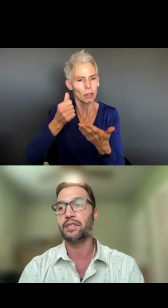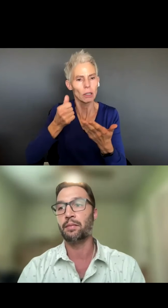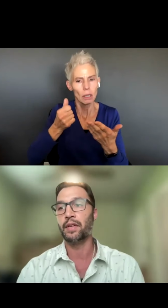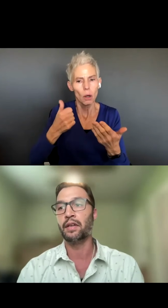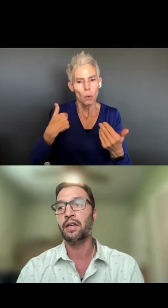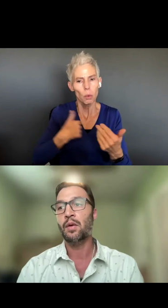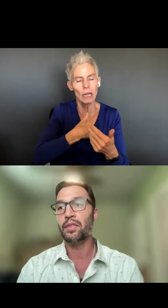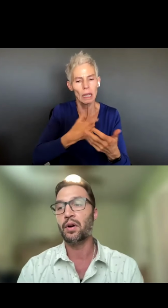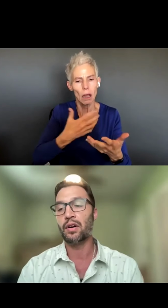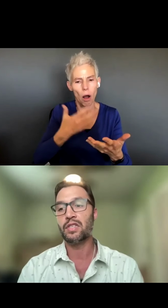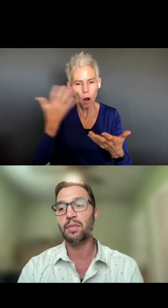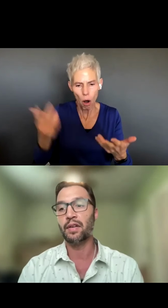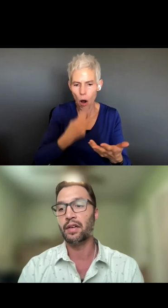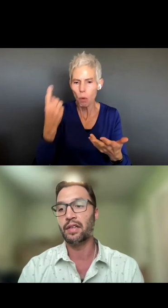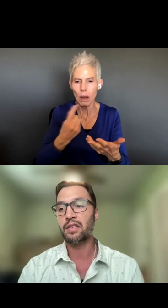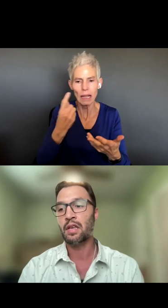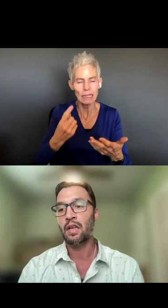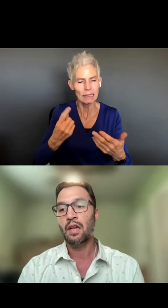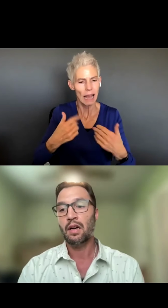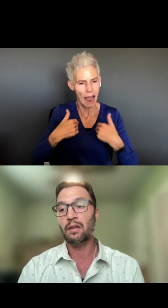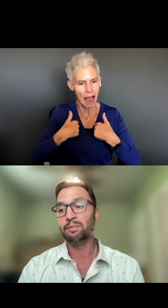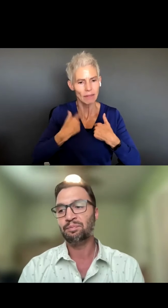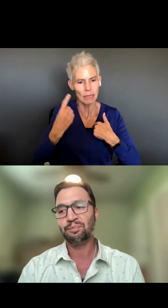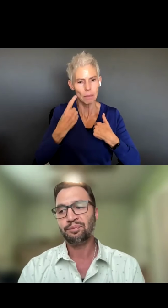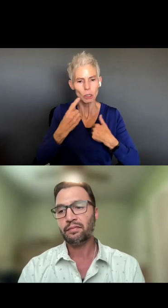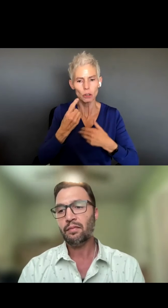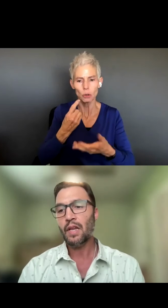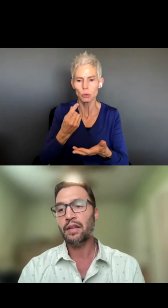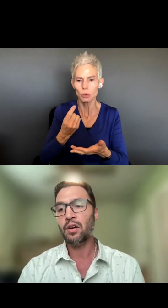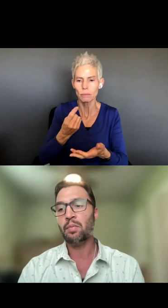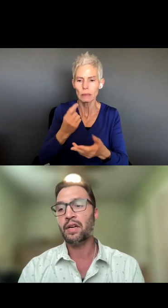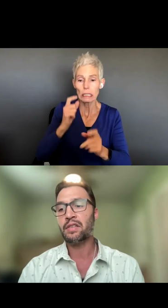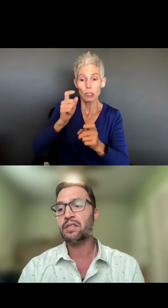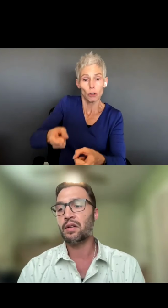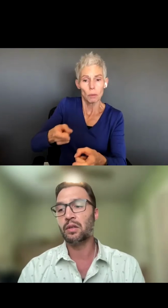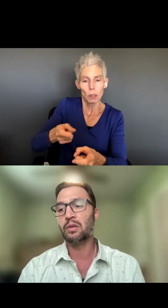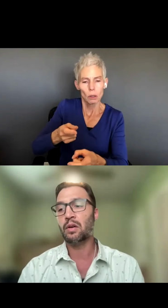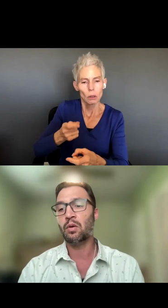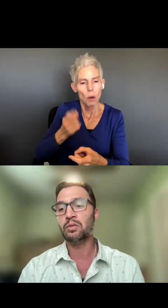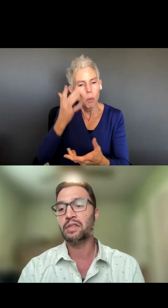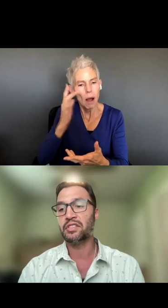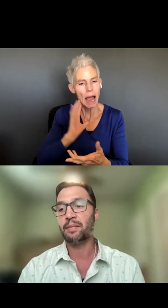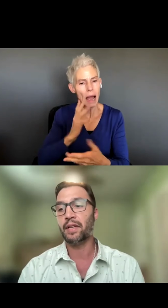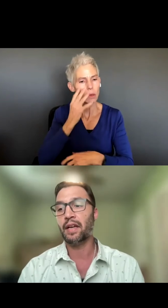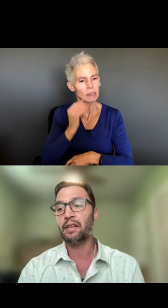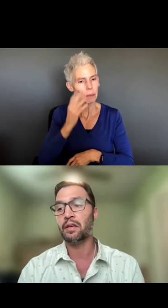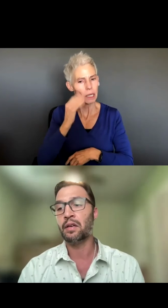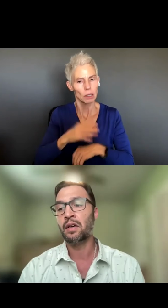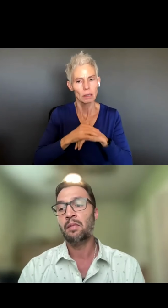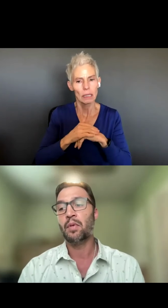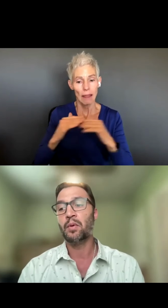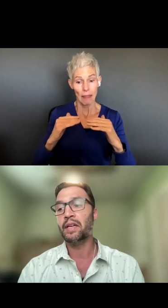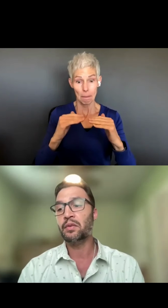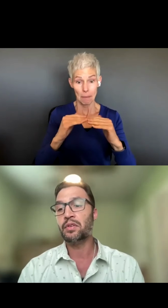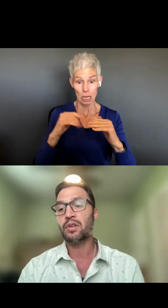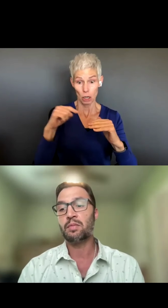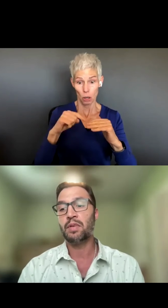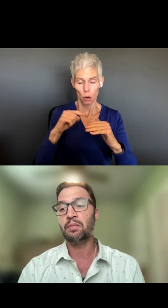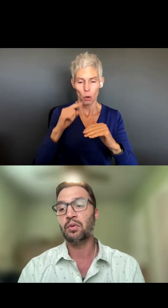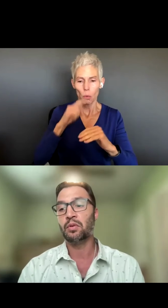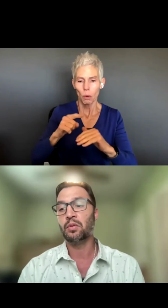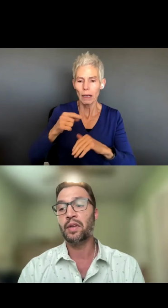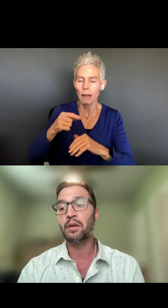bring something with our experience. Um, Peers are the glue that holds the ship together, but we need to